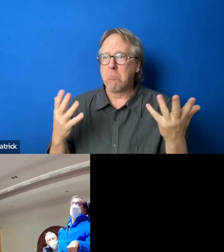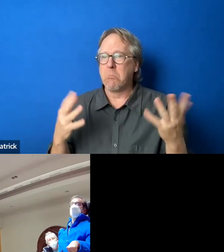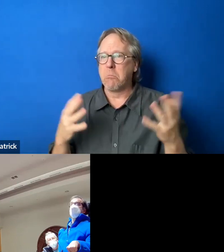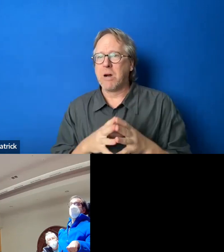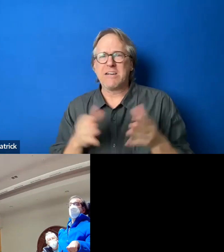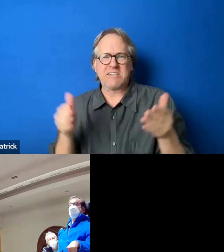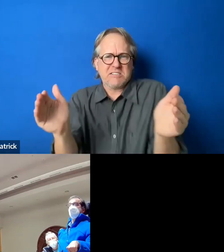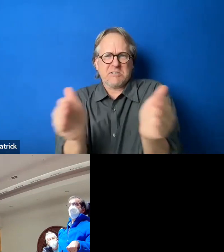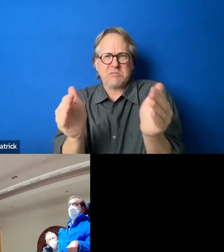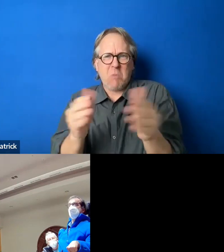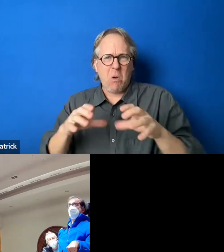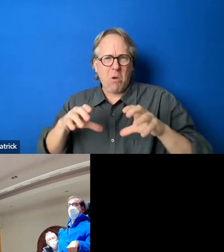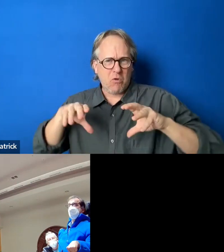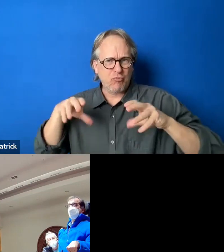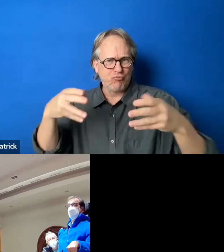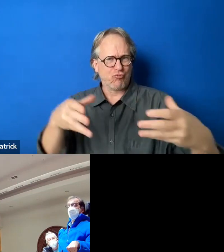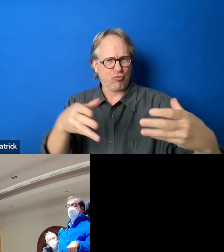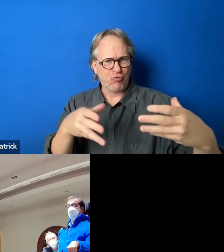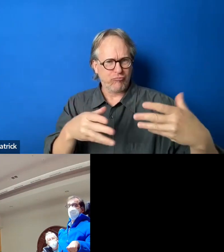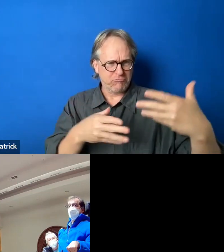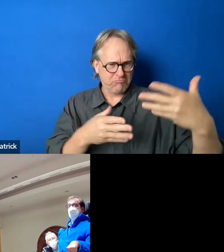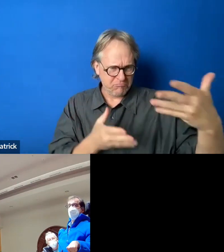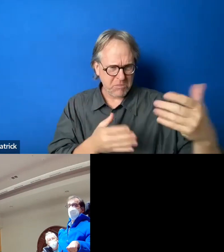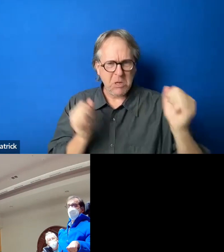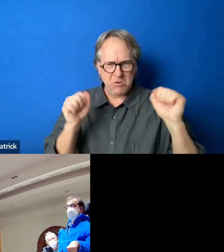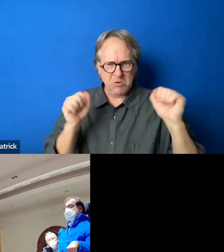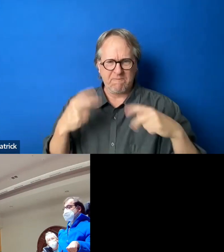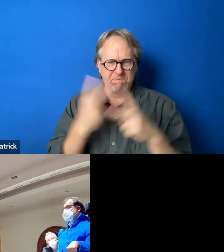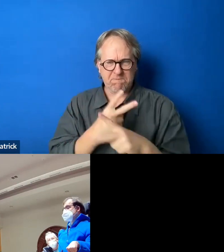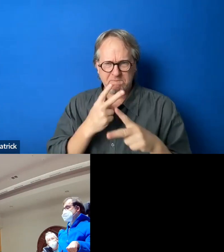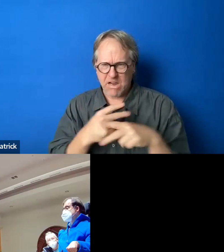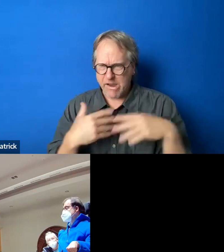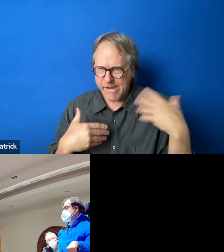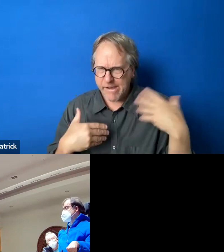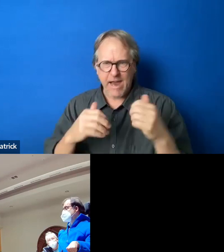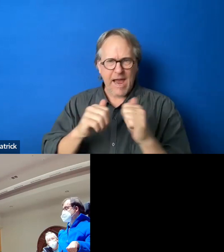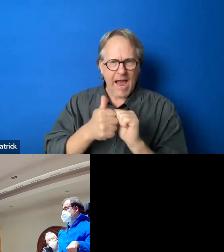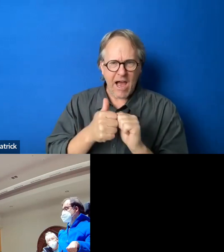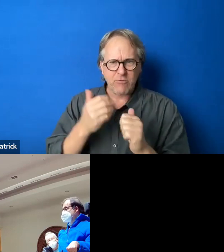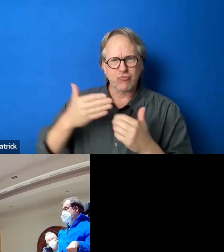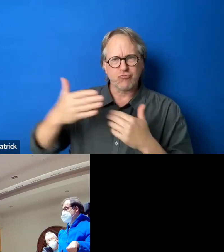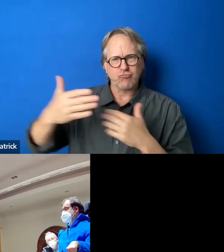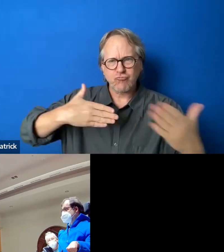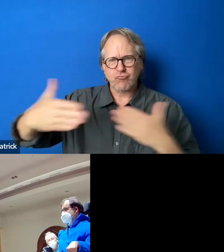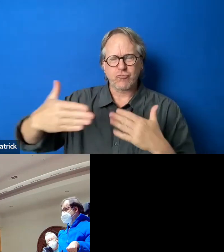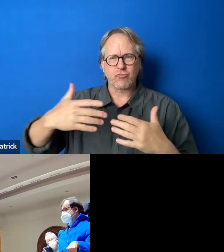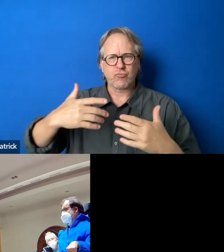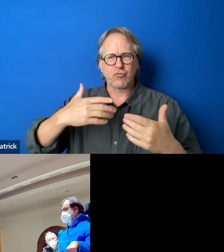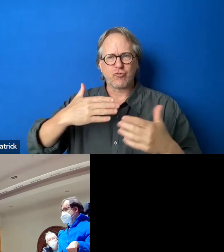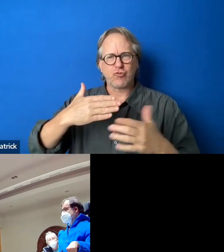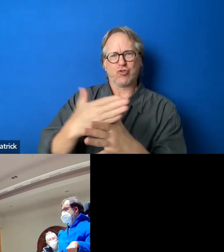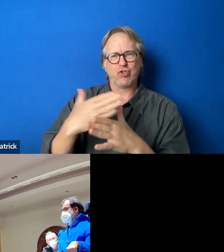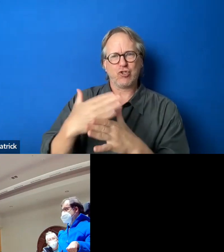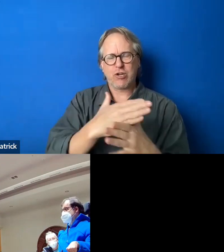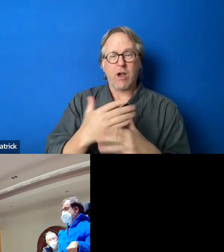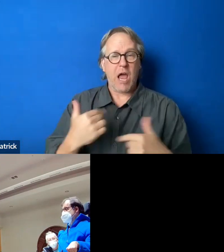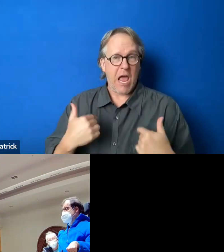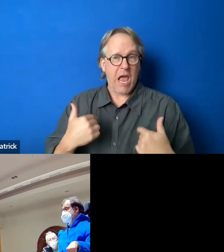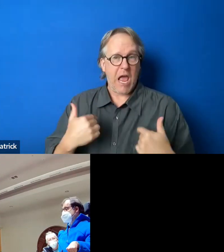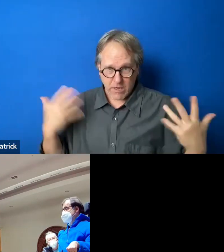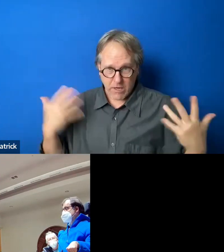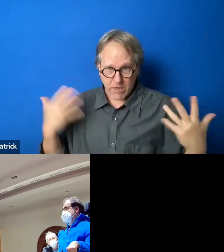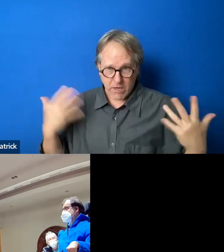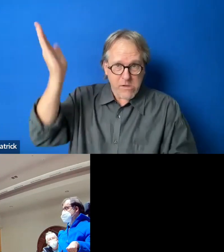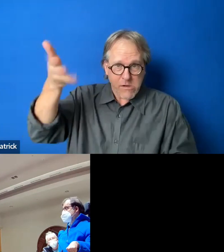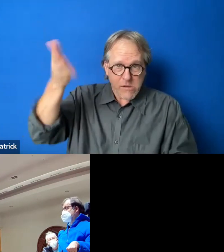small group and we can figure out how to share, because what I don't want to do is give you a lecture